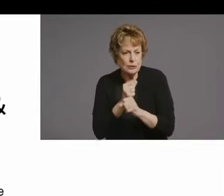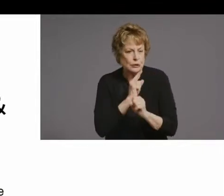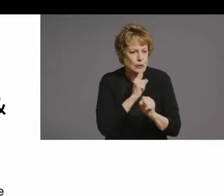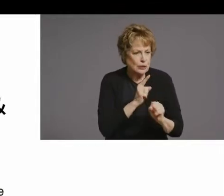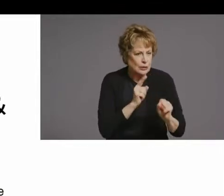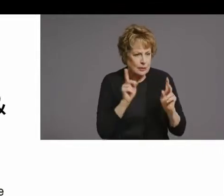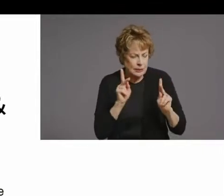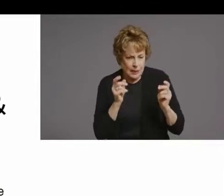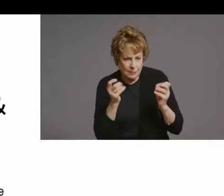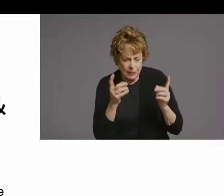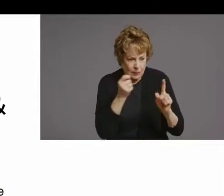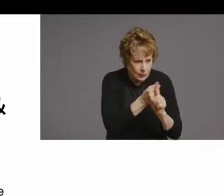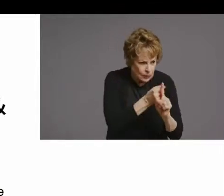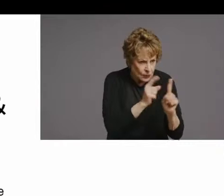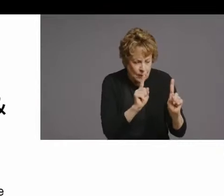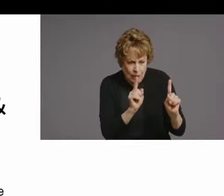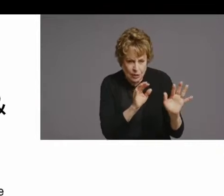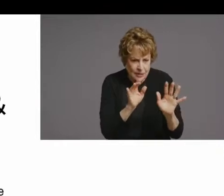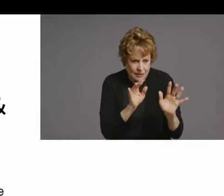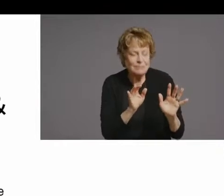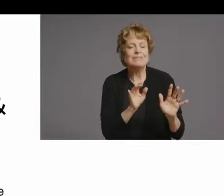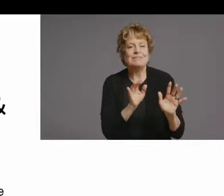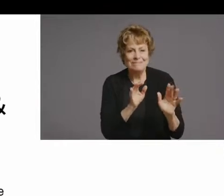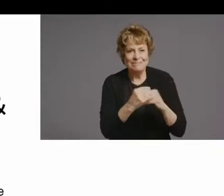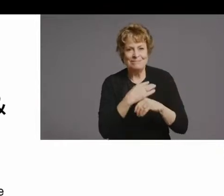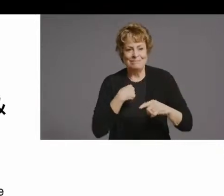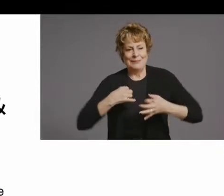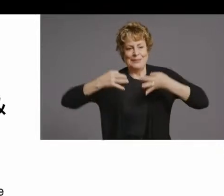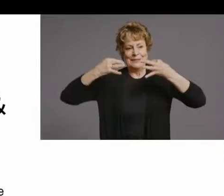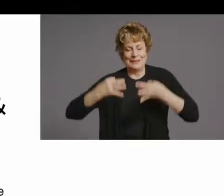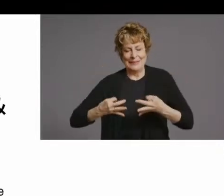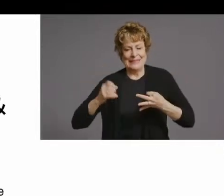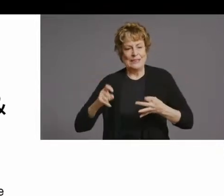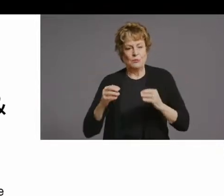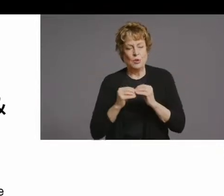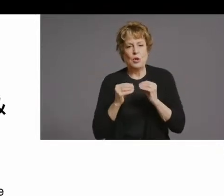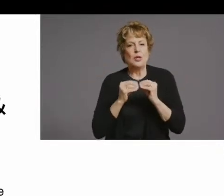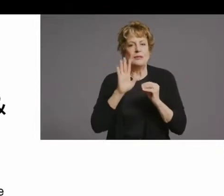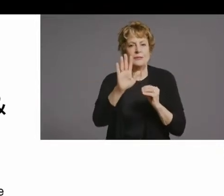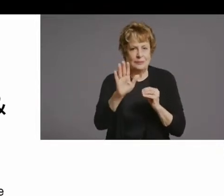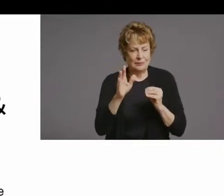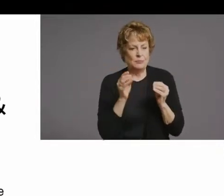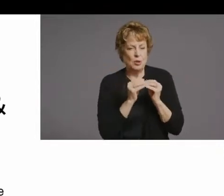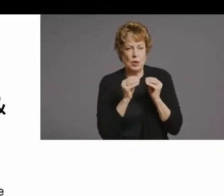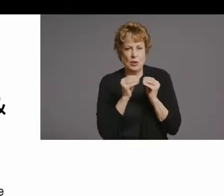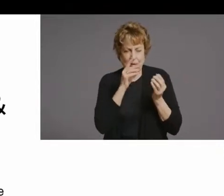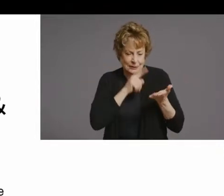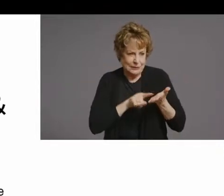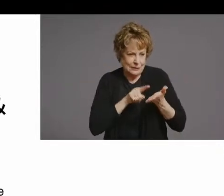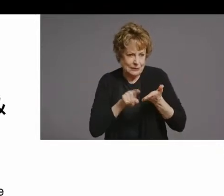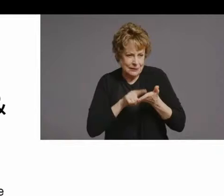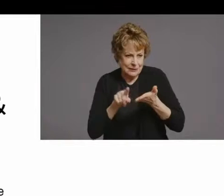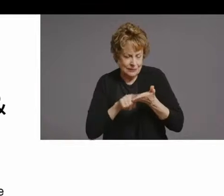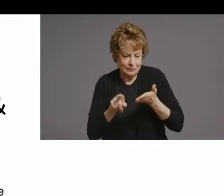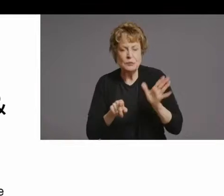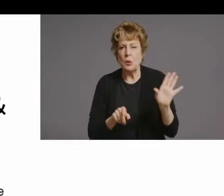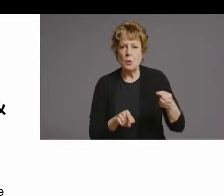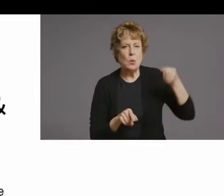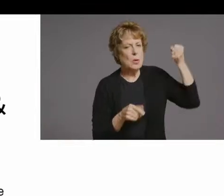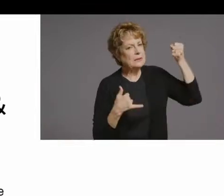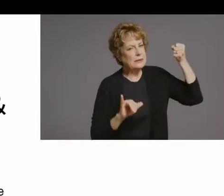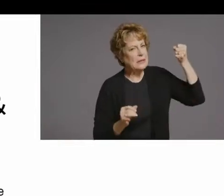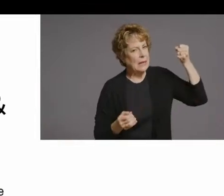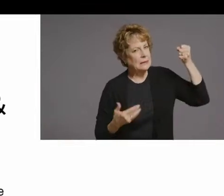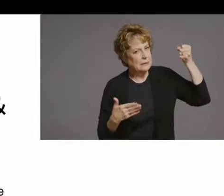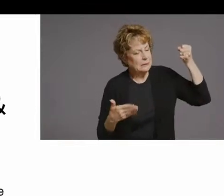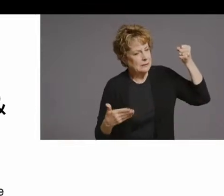and determined that they'd like to see more data. They have decided to keep that pause ongoing, and they will